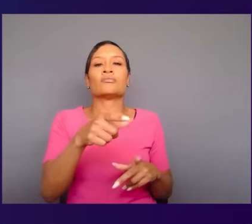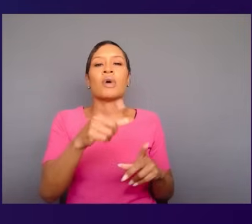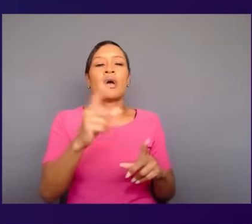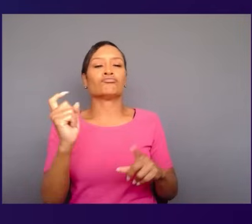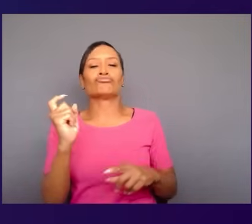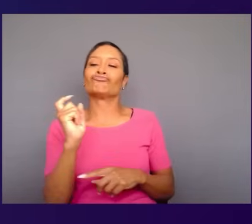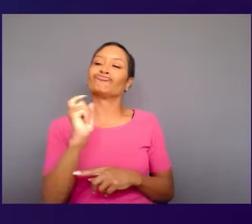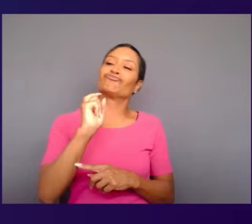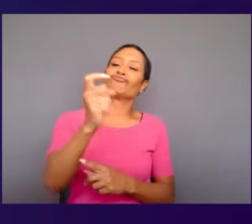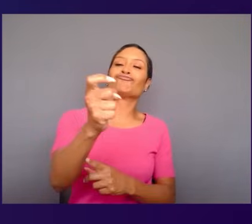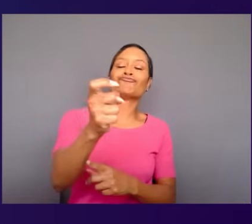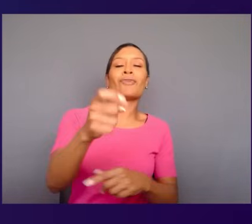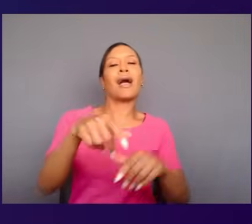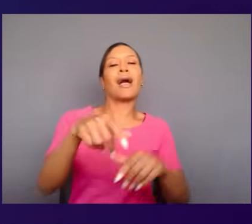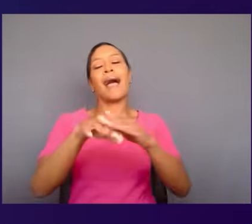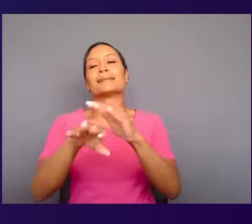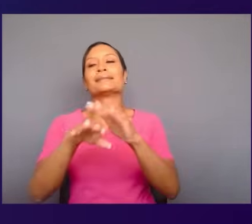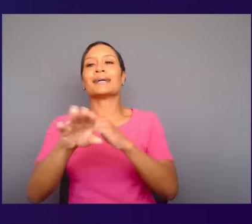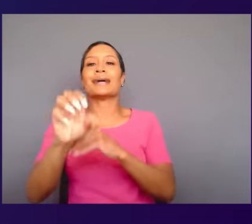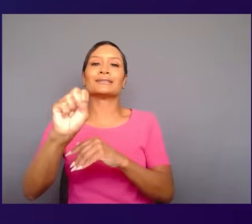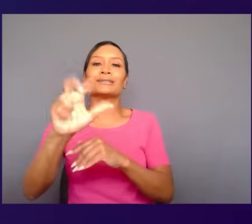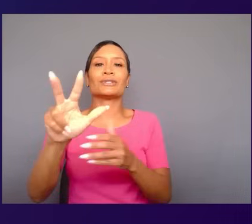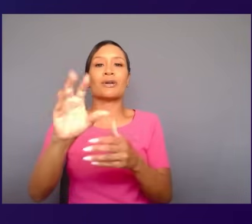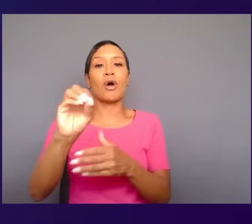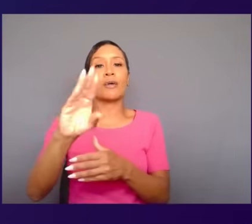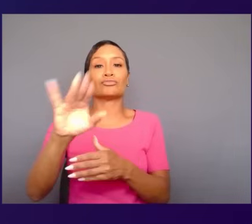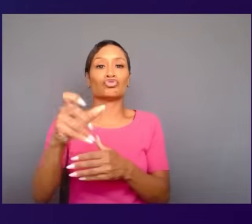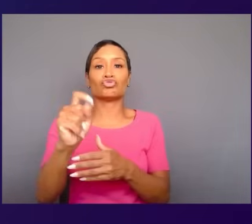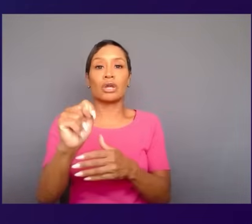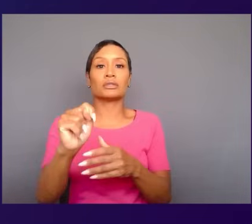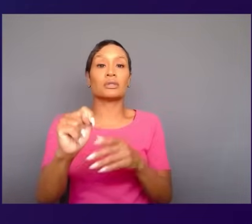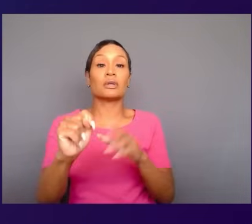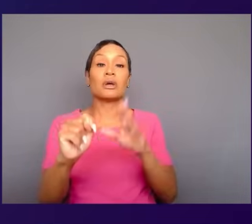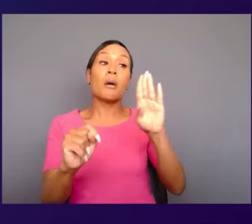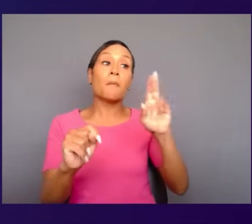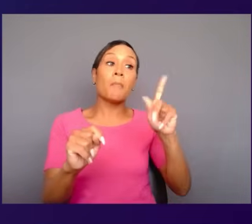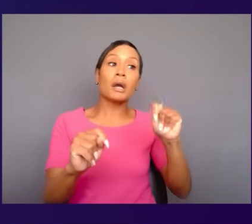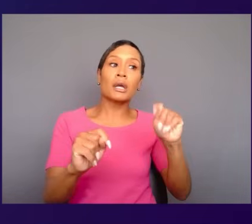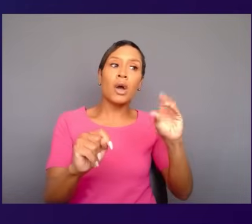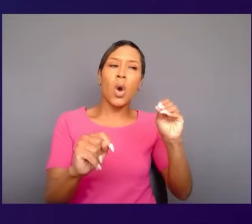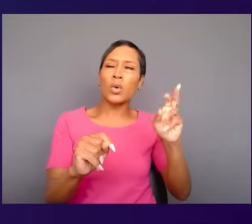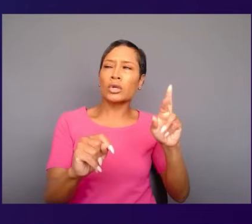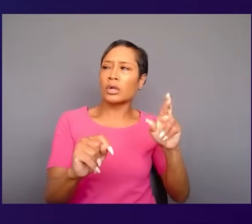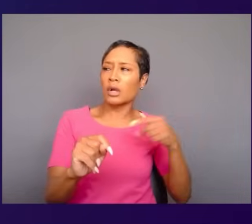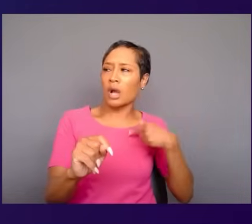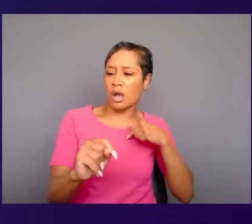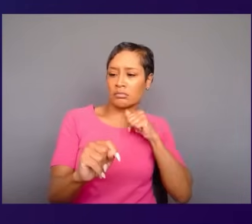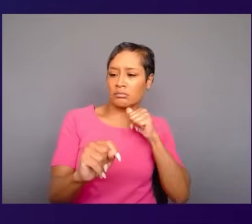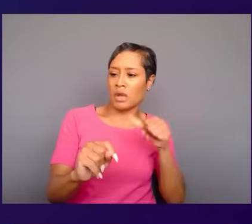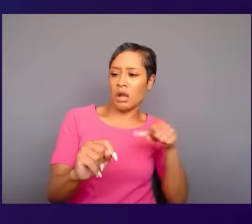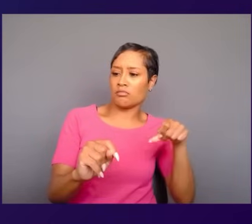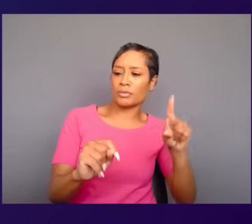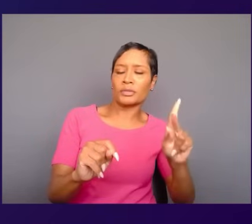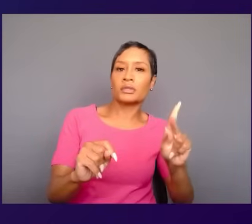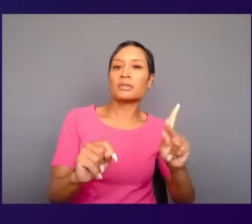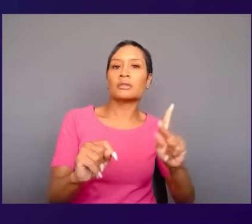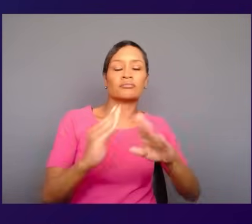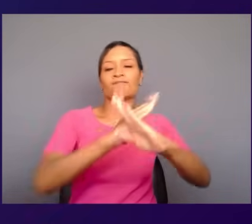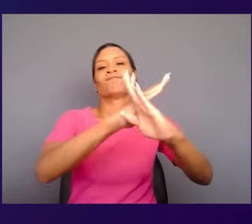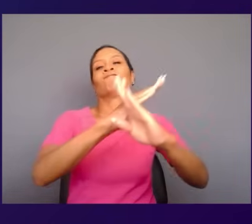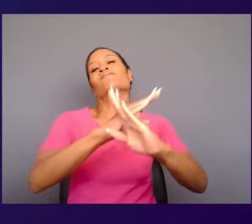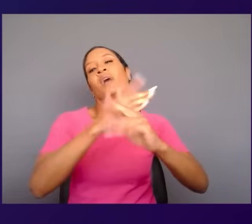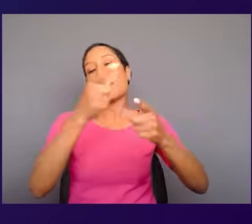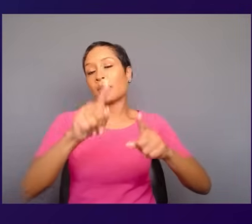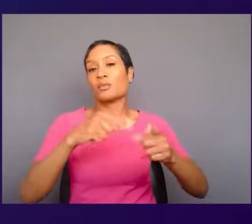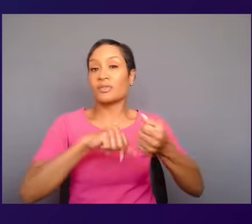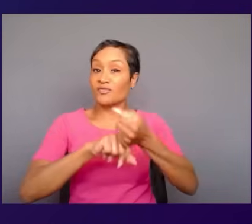to an S3 object where the bucket owner did not comply with that. So we're going to make sure that that's enforced